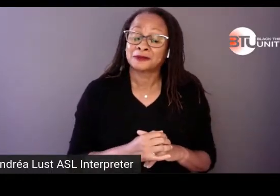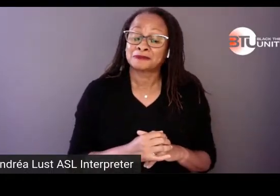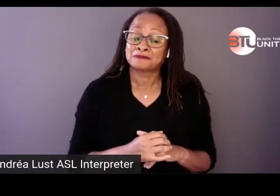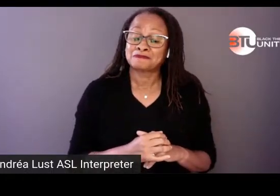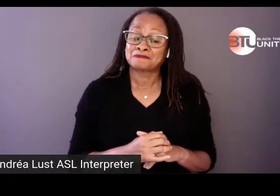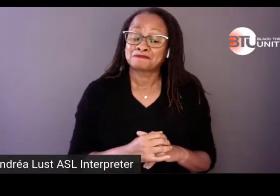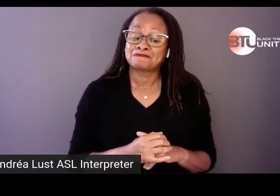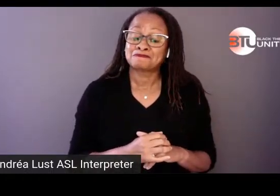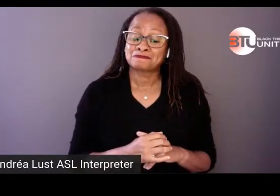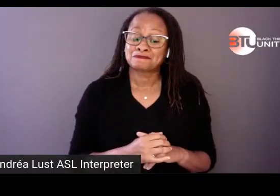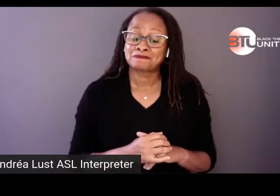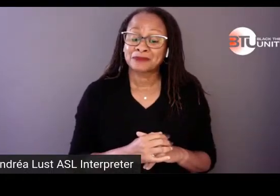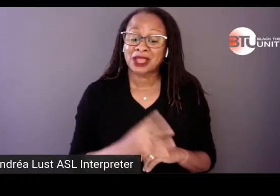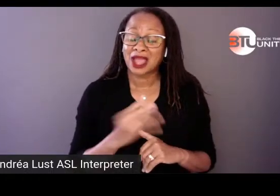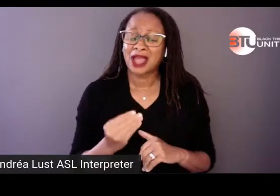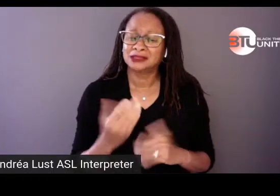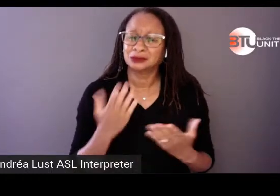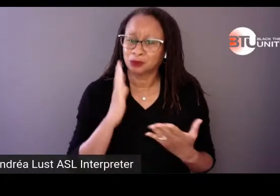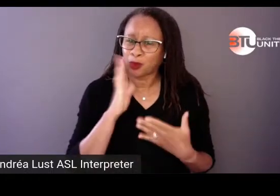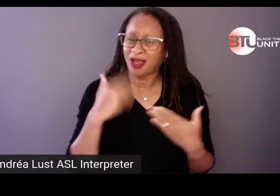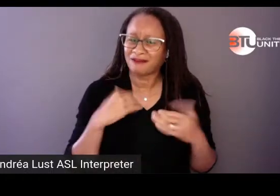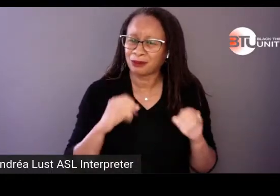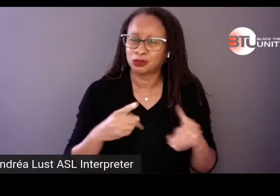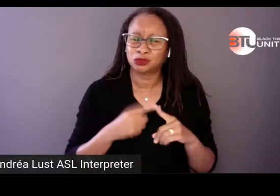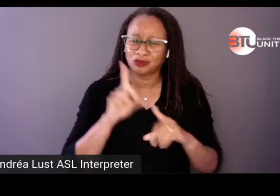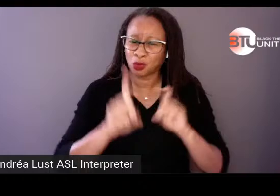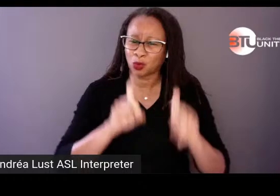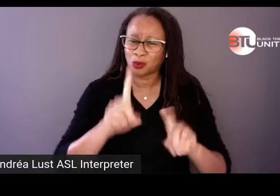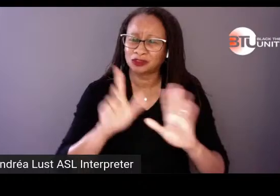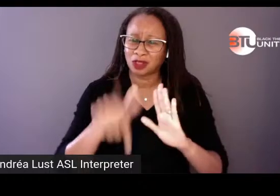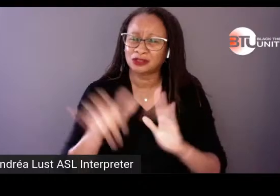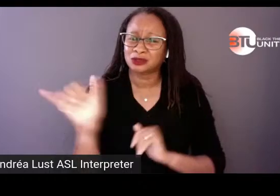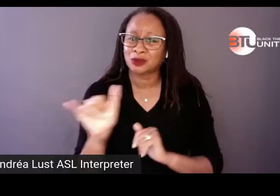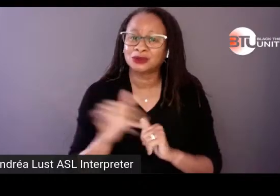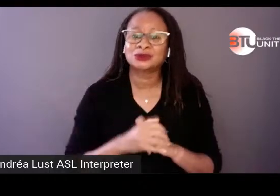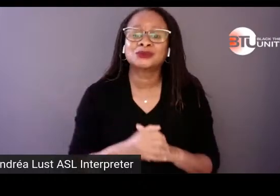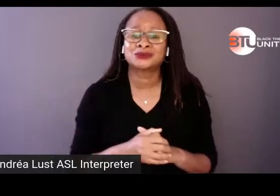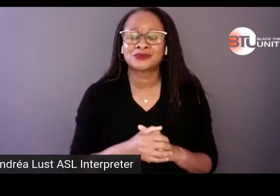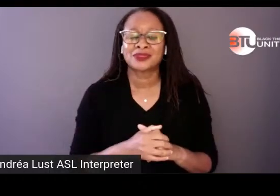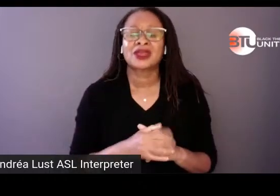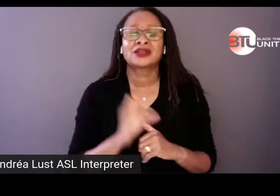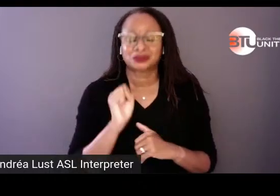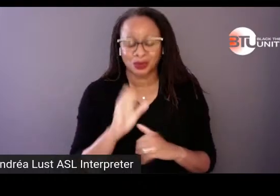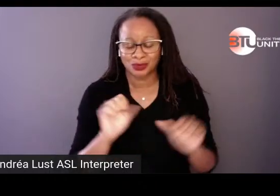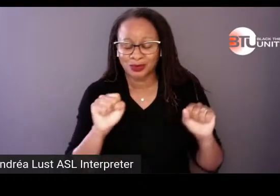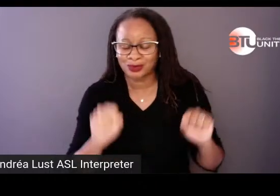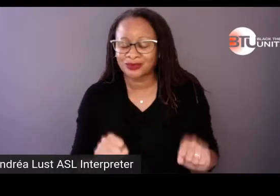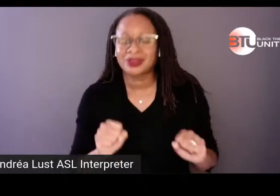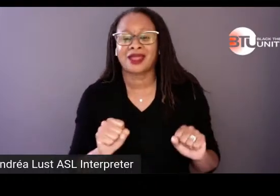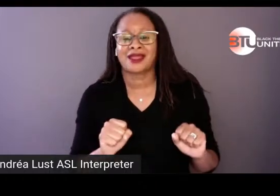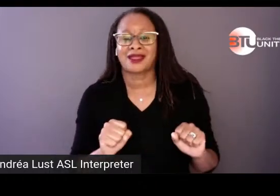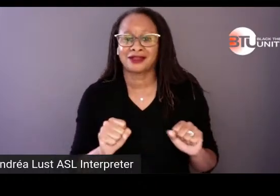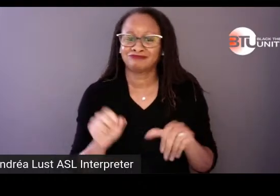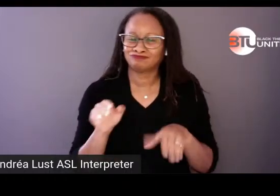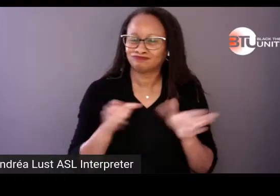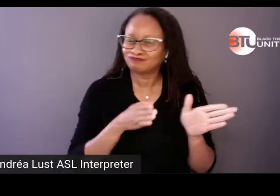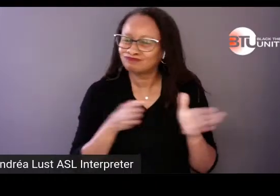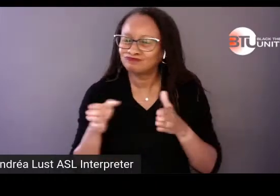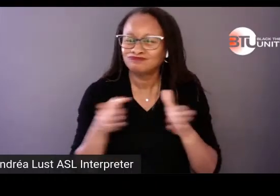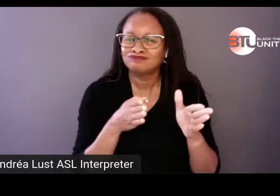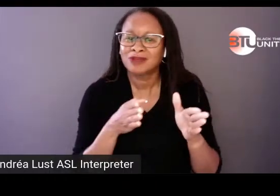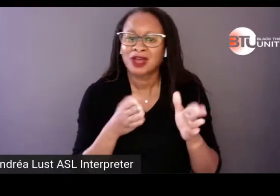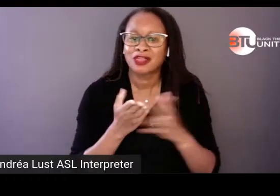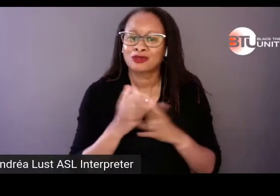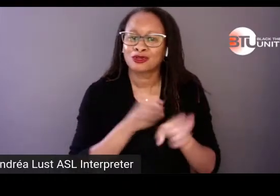more information so that you will be able to navigate your career and ask the right questions and at